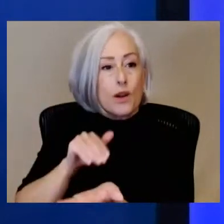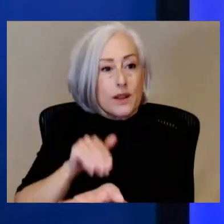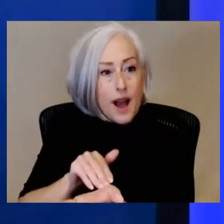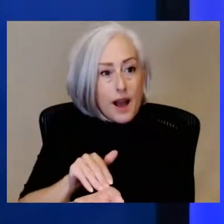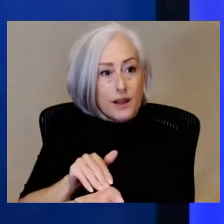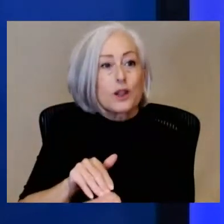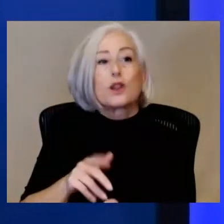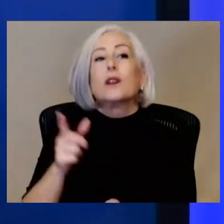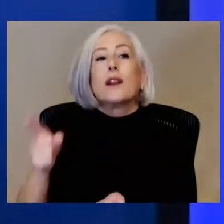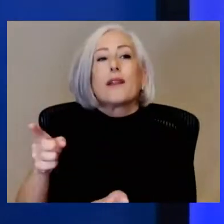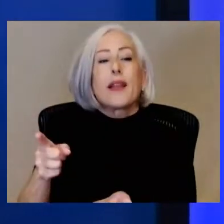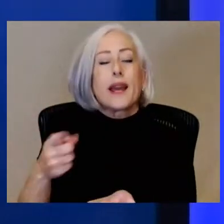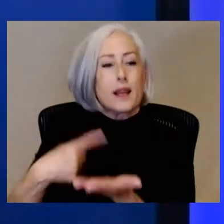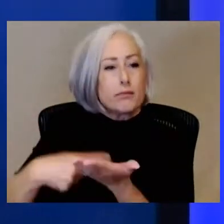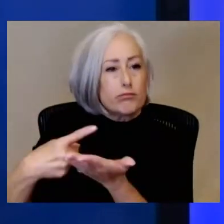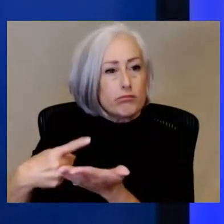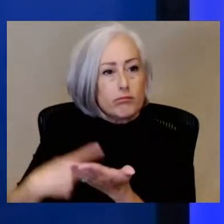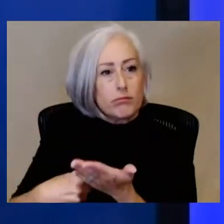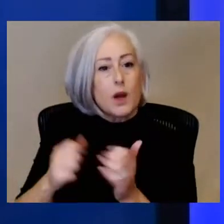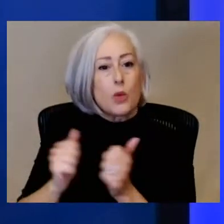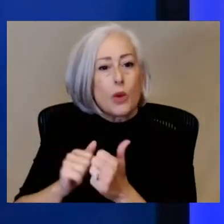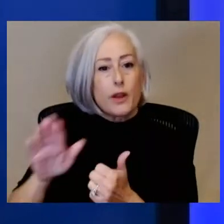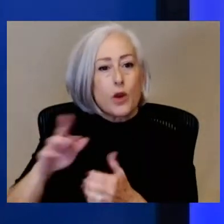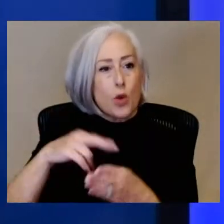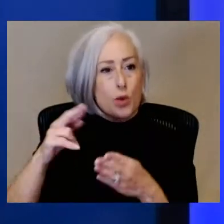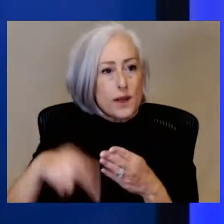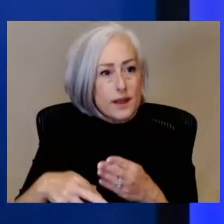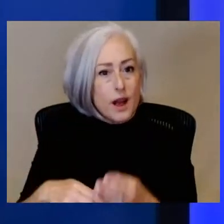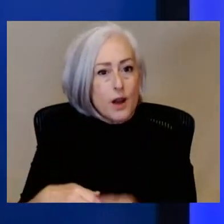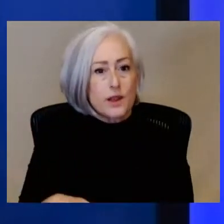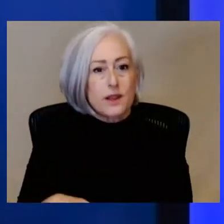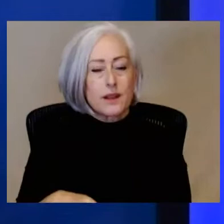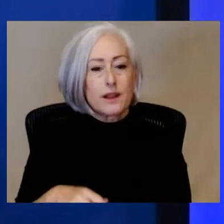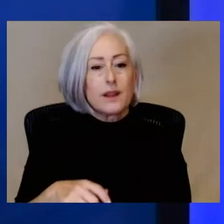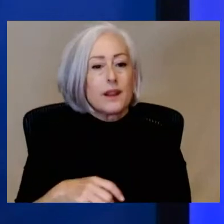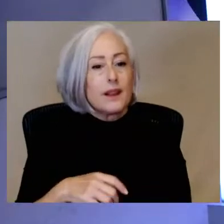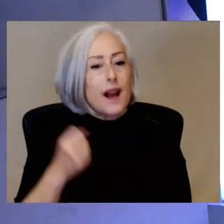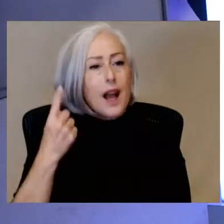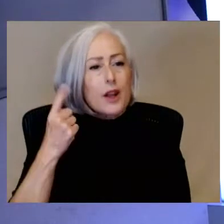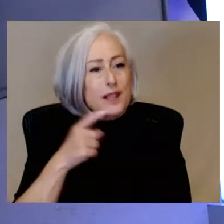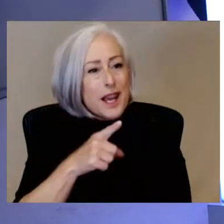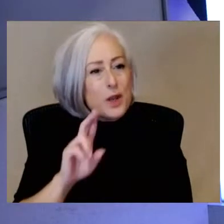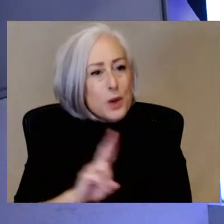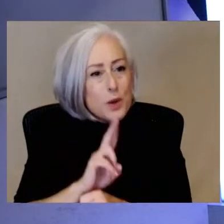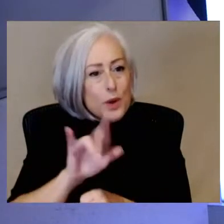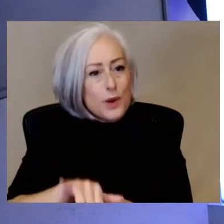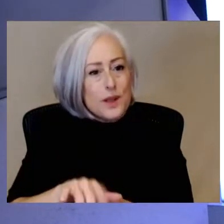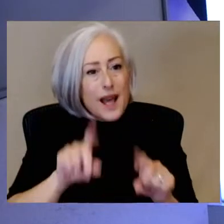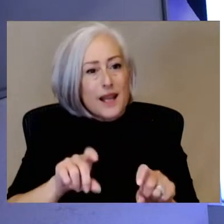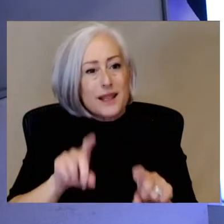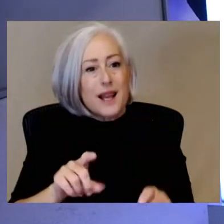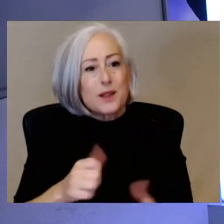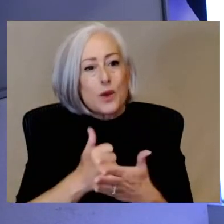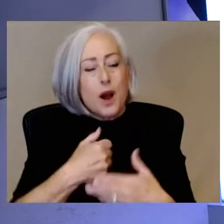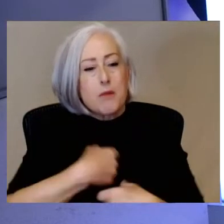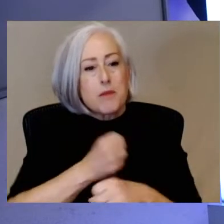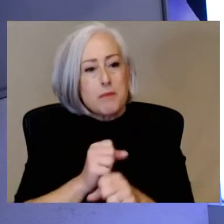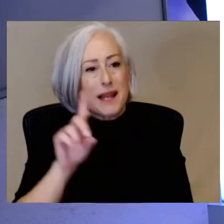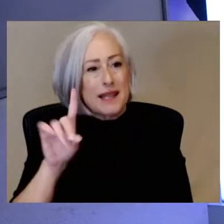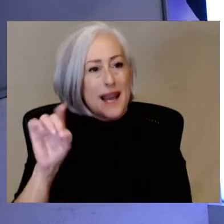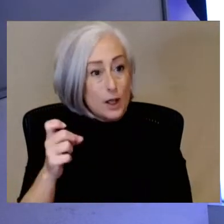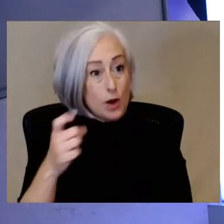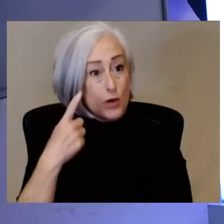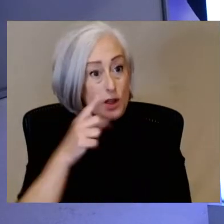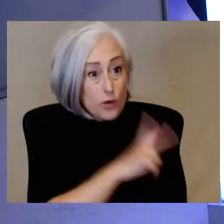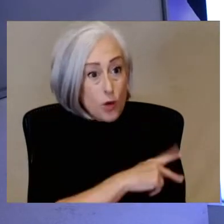results. I understand you use this test a little bit now to help make the diagnosis in patients. So that